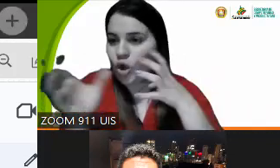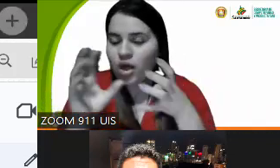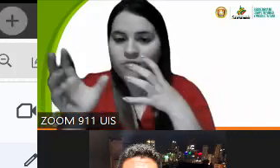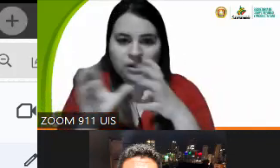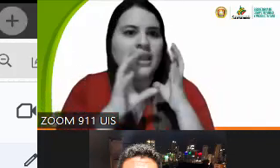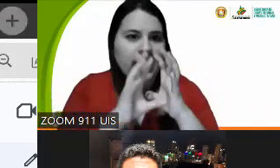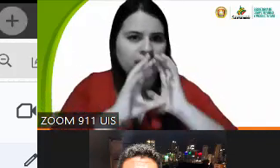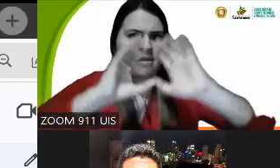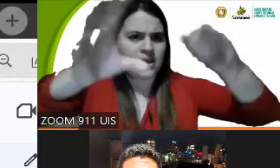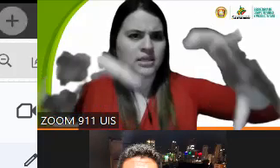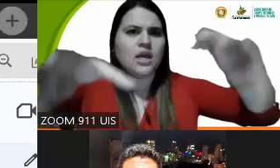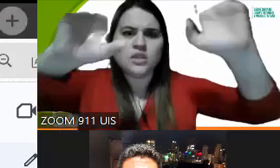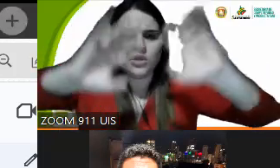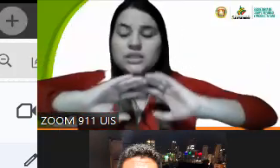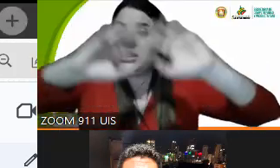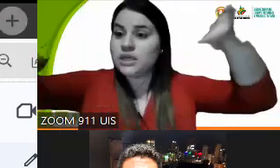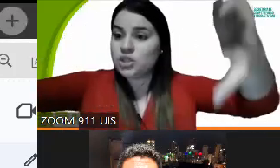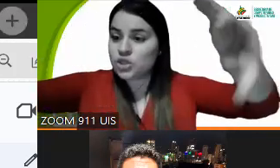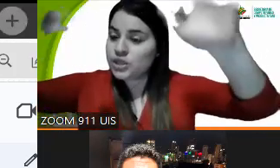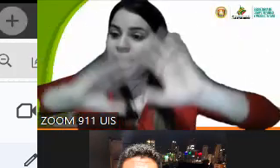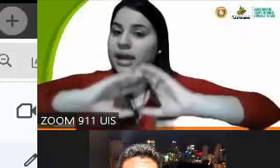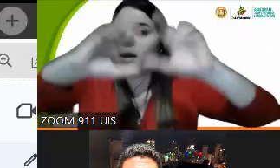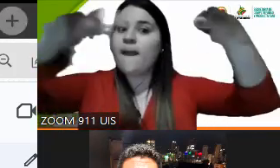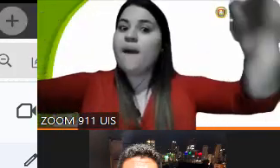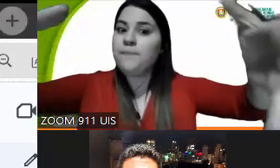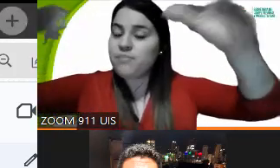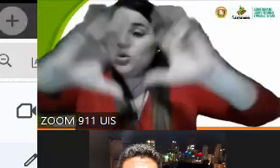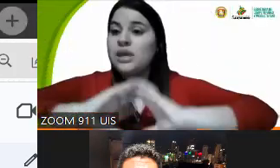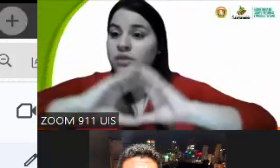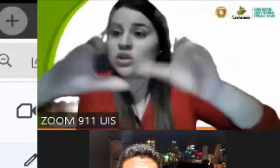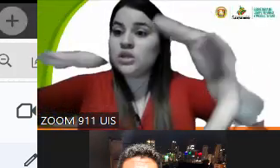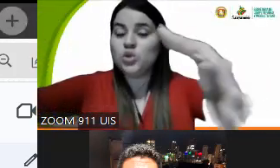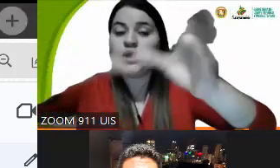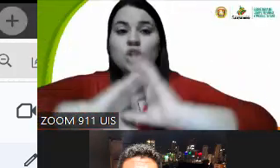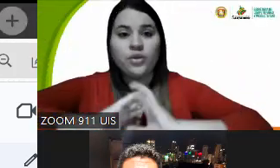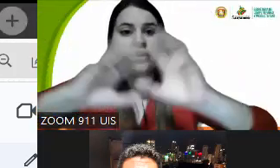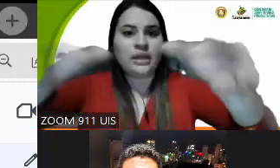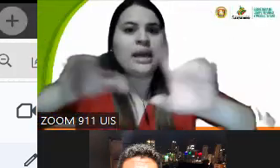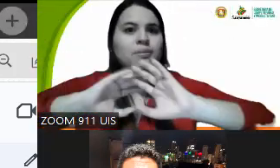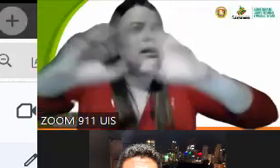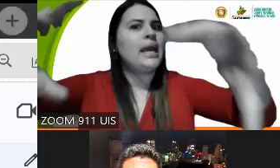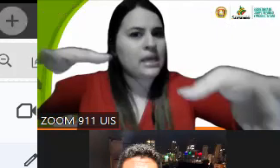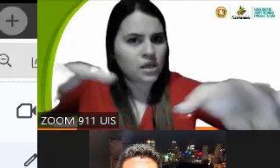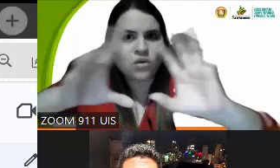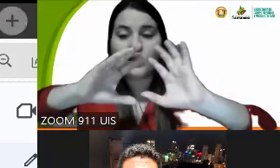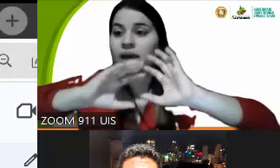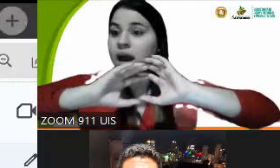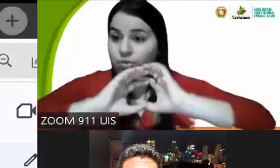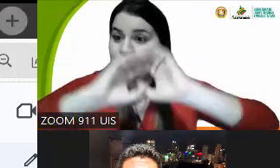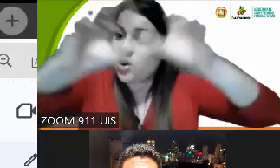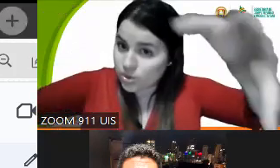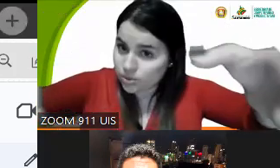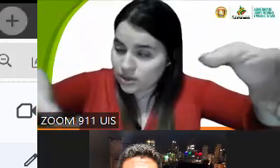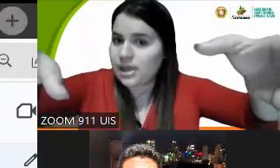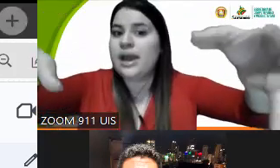a ball of clay, right? So it's just like people giving to each other, like playing, like